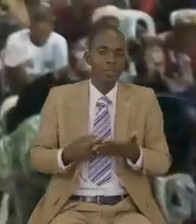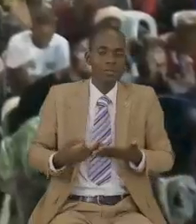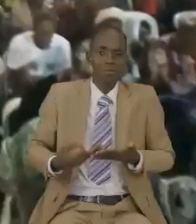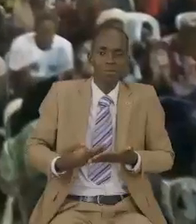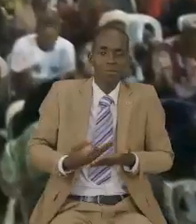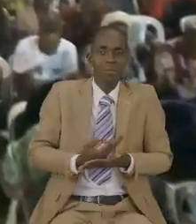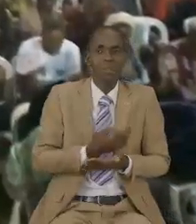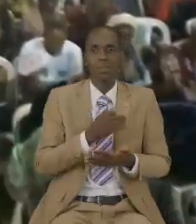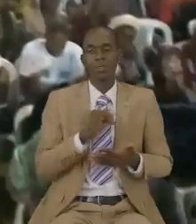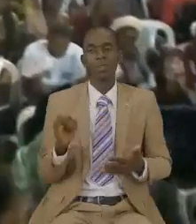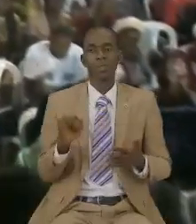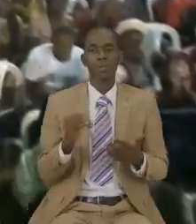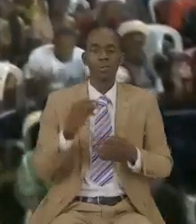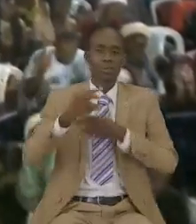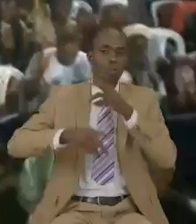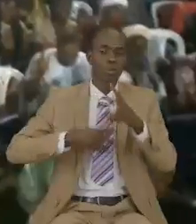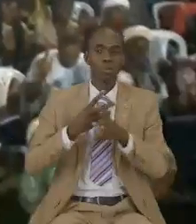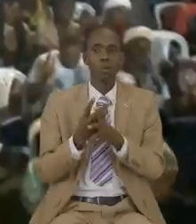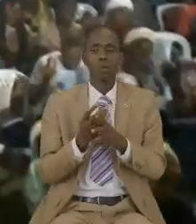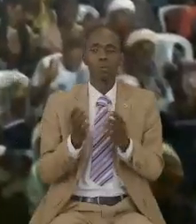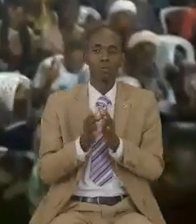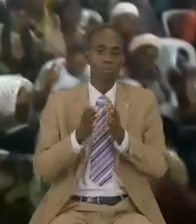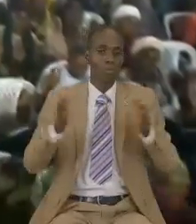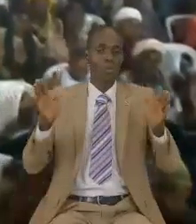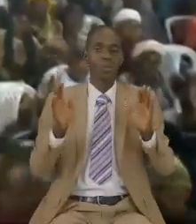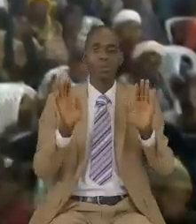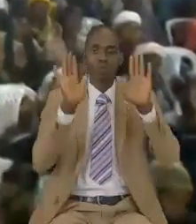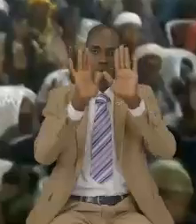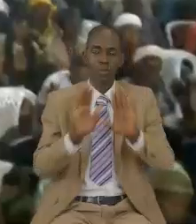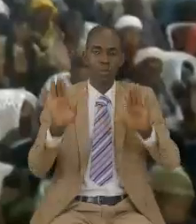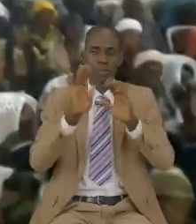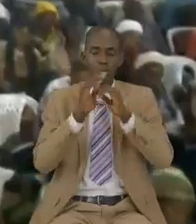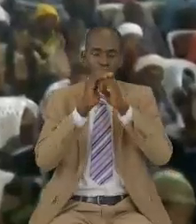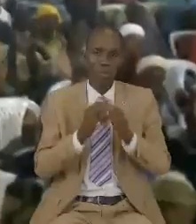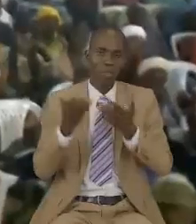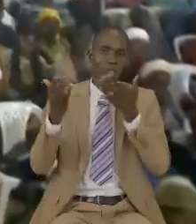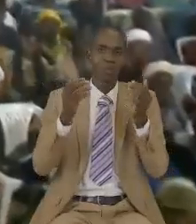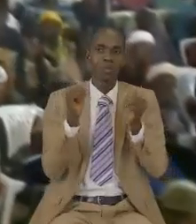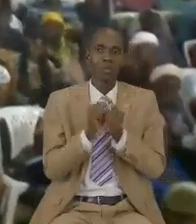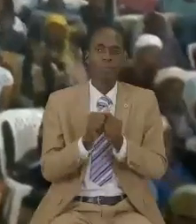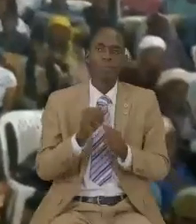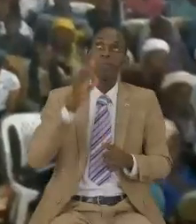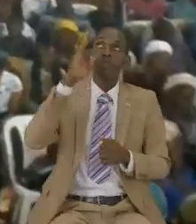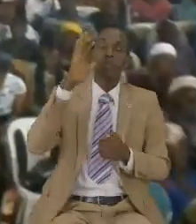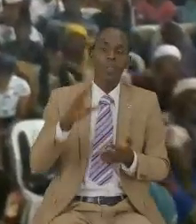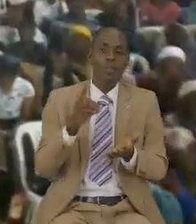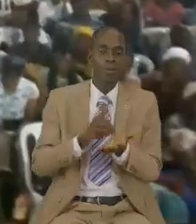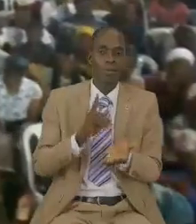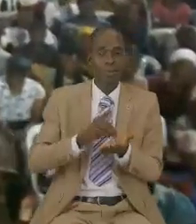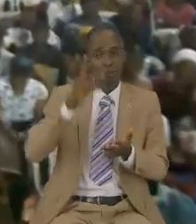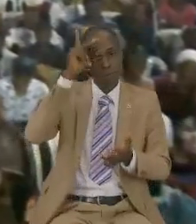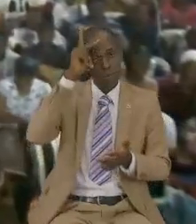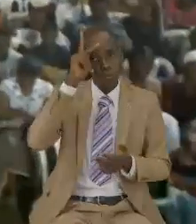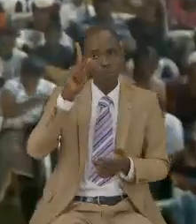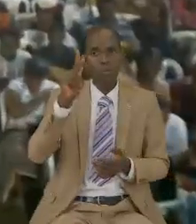global Sunday worship service tomorrow with Pastor Dr. W.F. Kumuyi, the man of